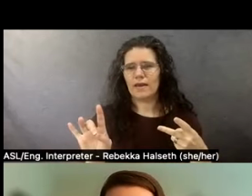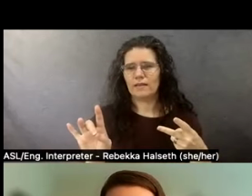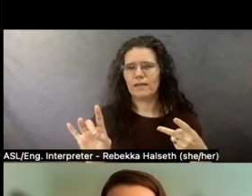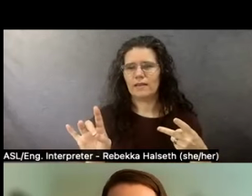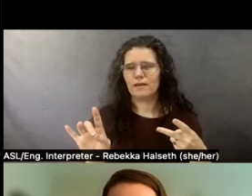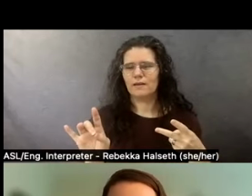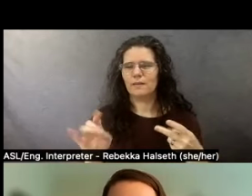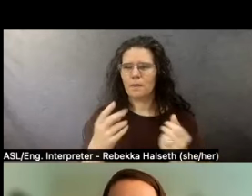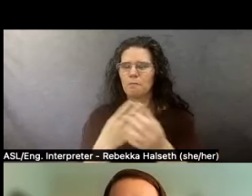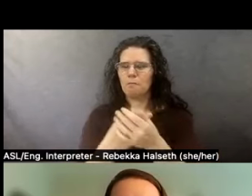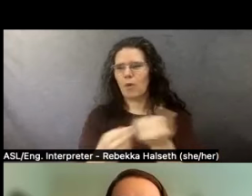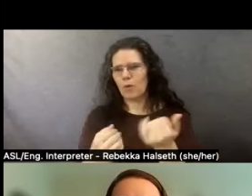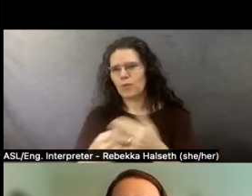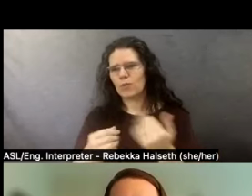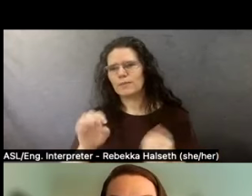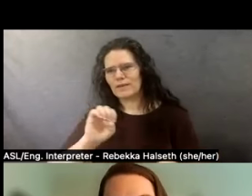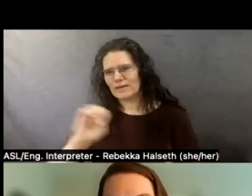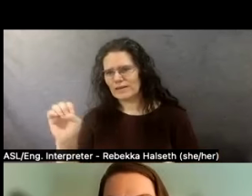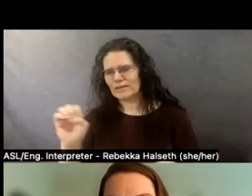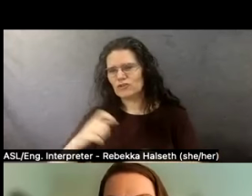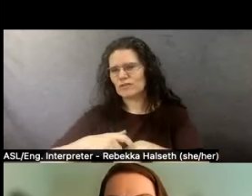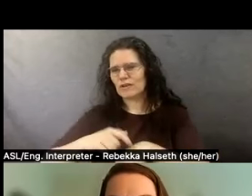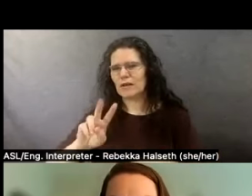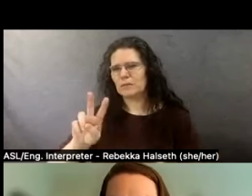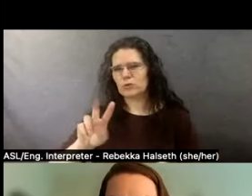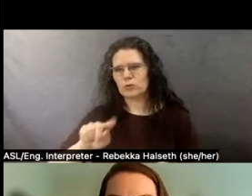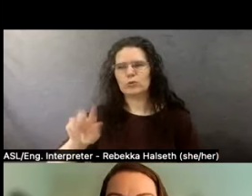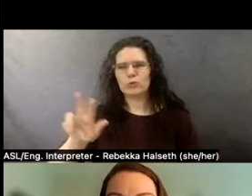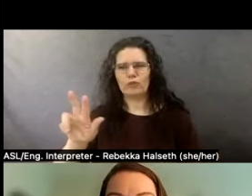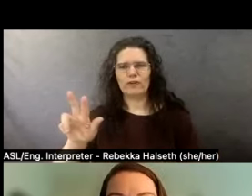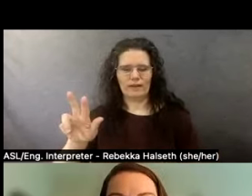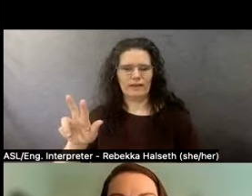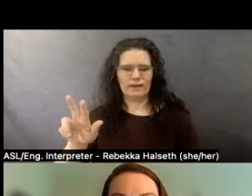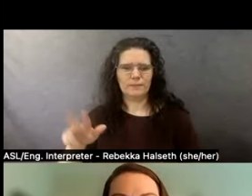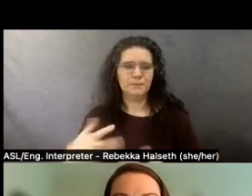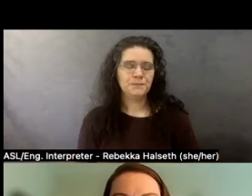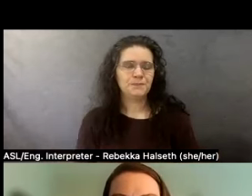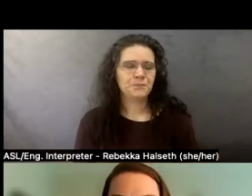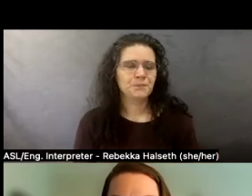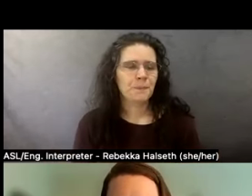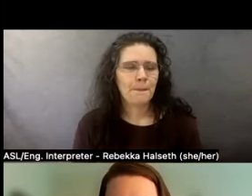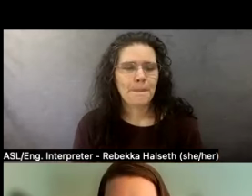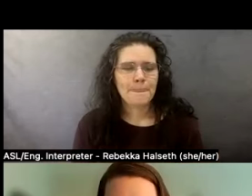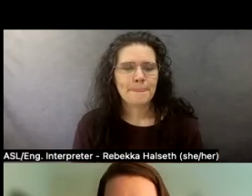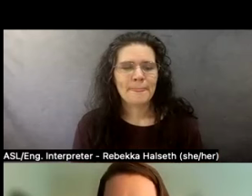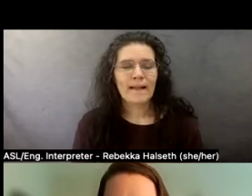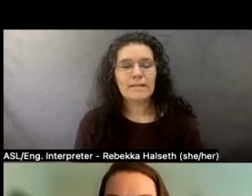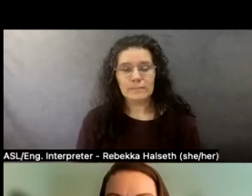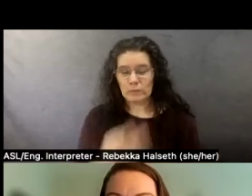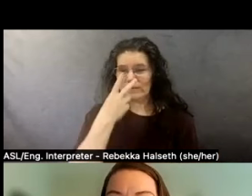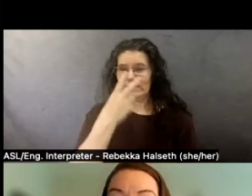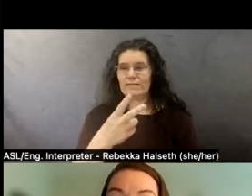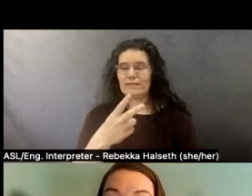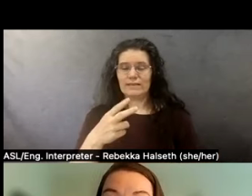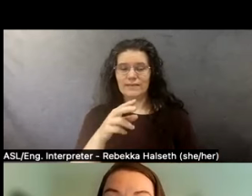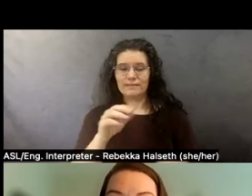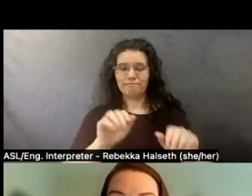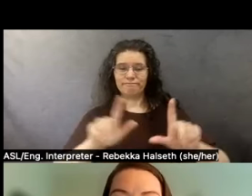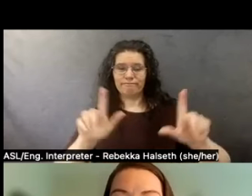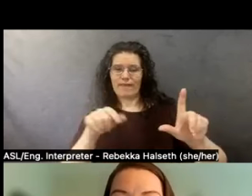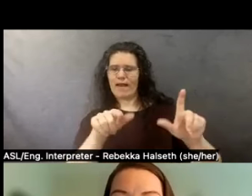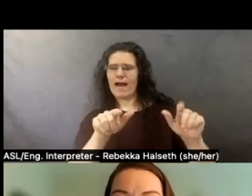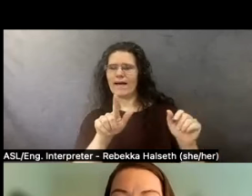webinar sessions, which is 2 o'clock to 3 o'clock Eastern time. There is a link here to register